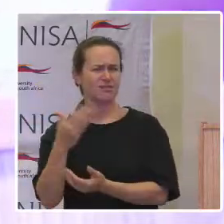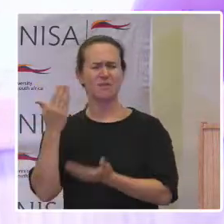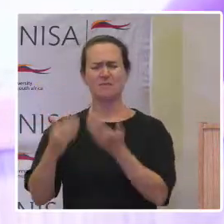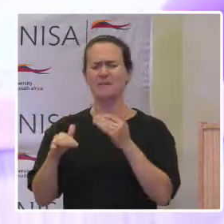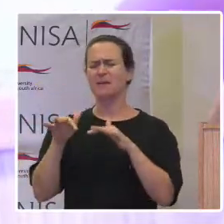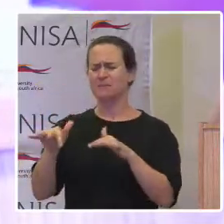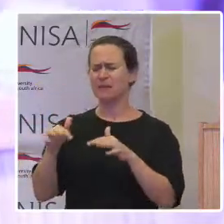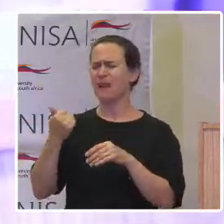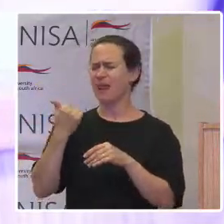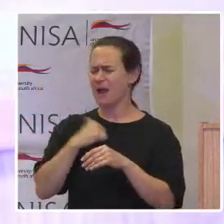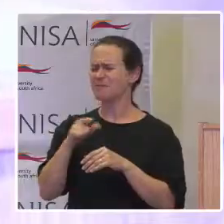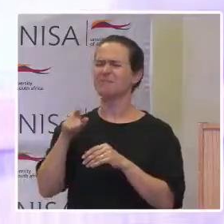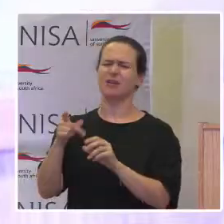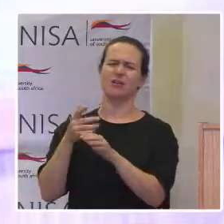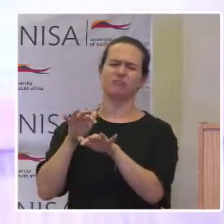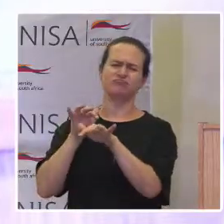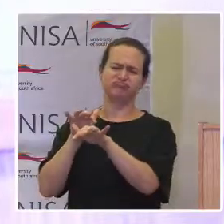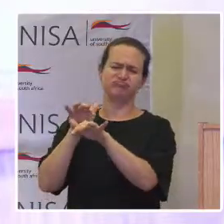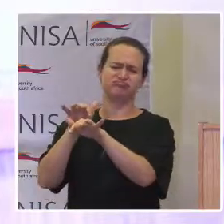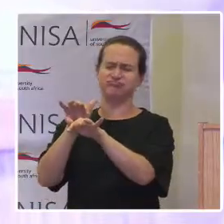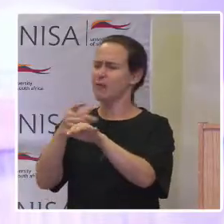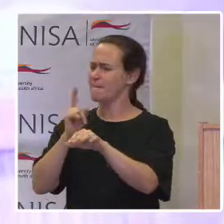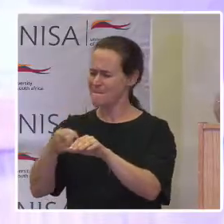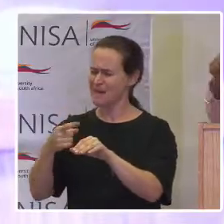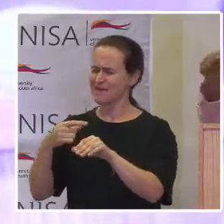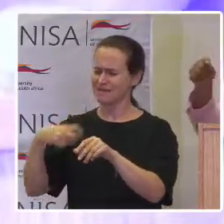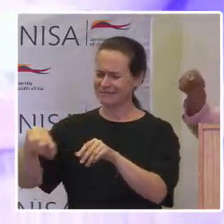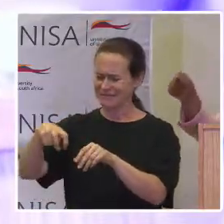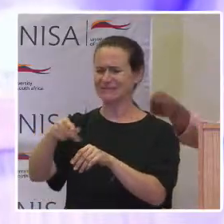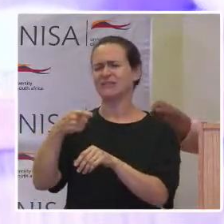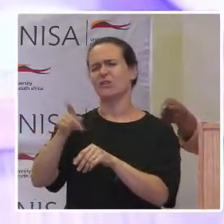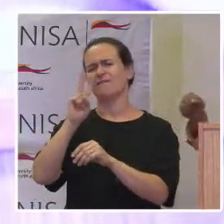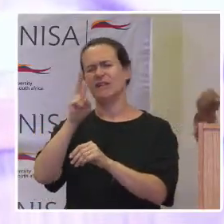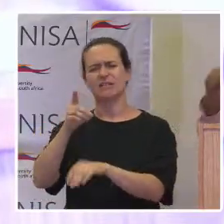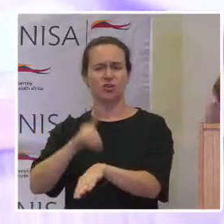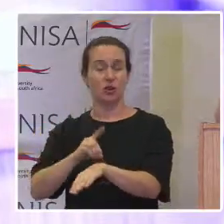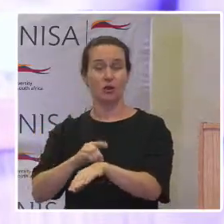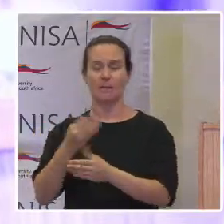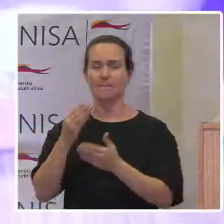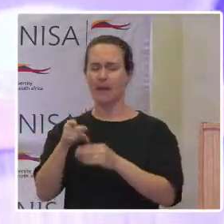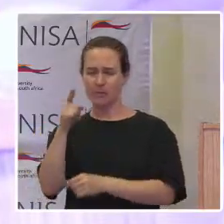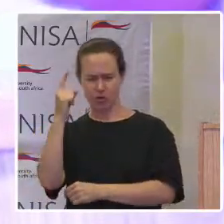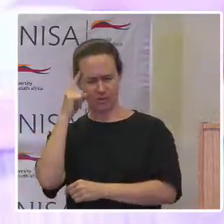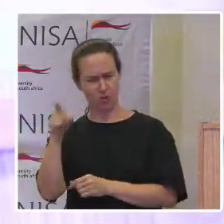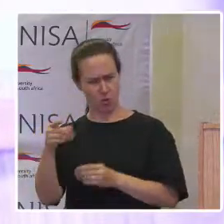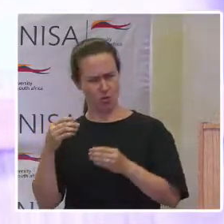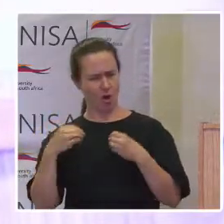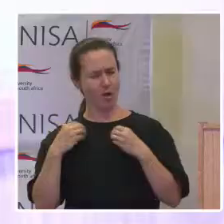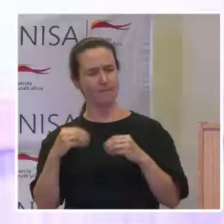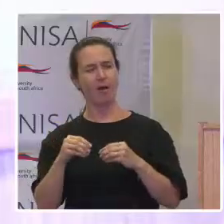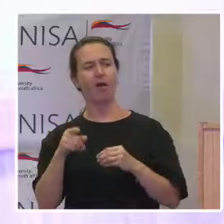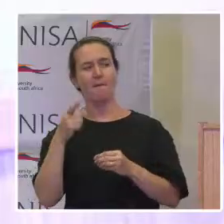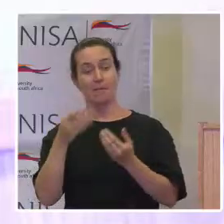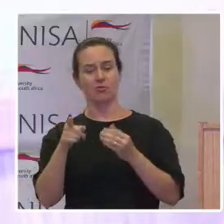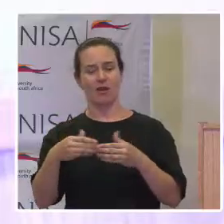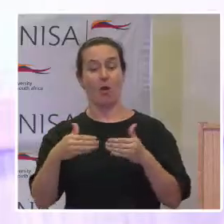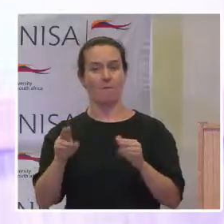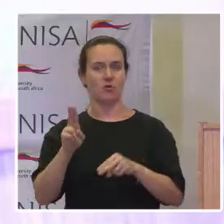beat the traffic to go and see the doctors, but you as an entrepreneur here, this is a space for you to leverage on